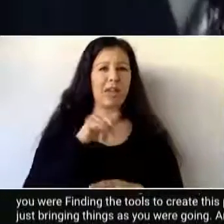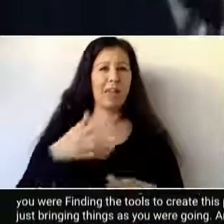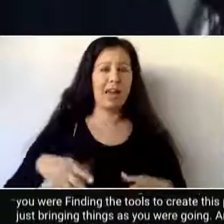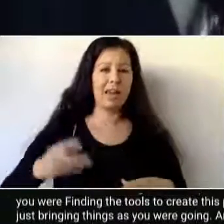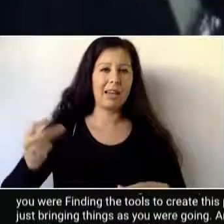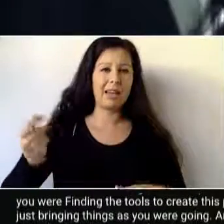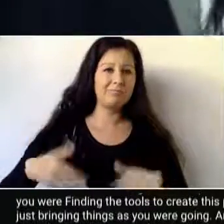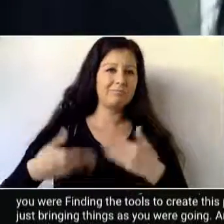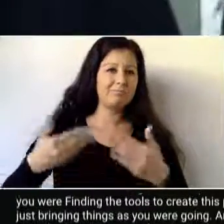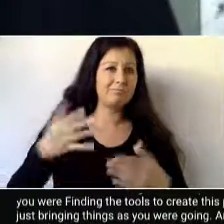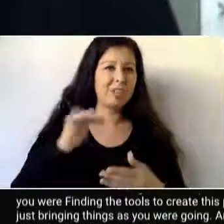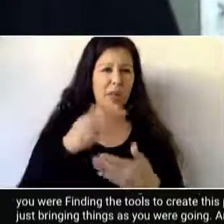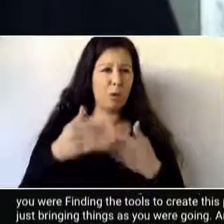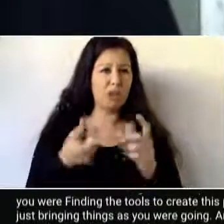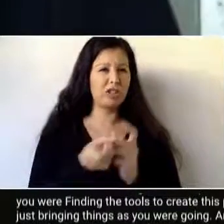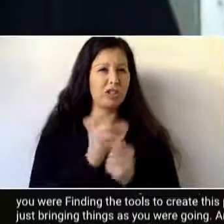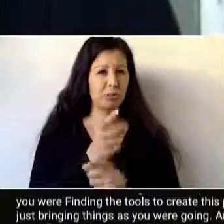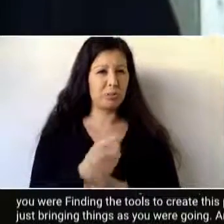process kind of changes.